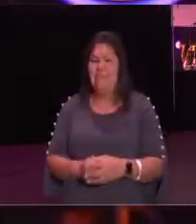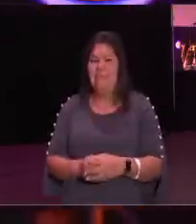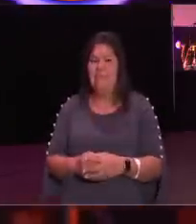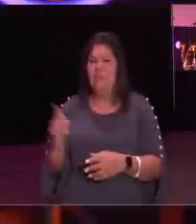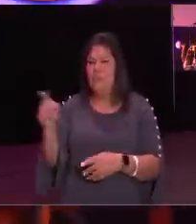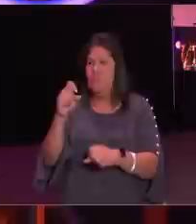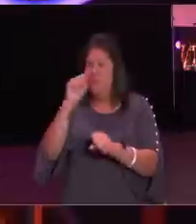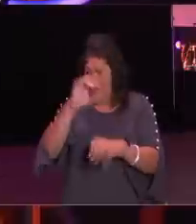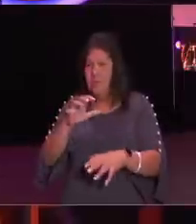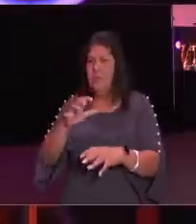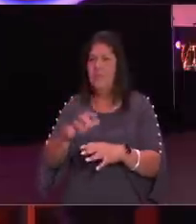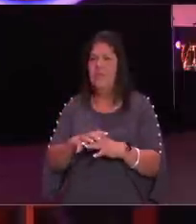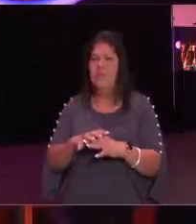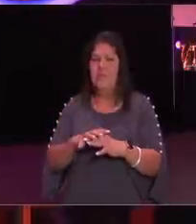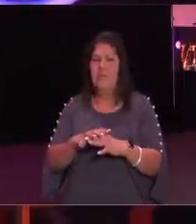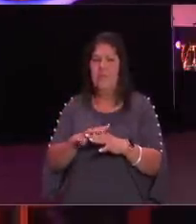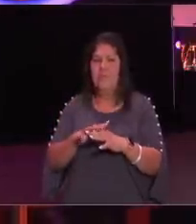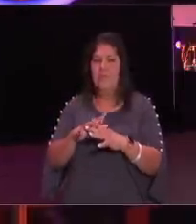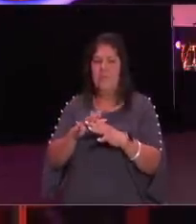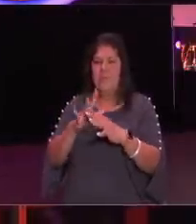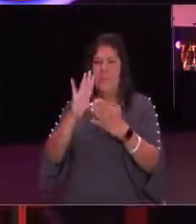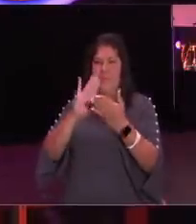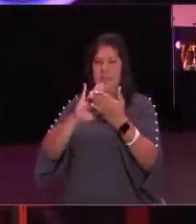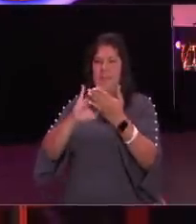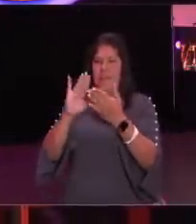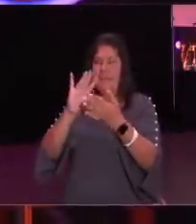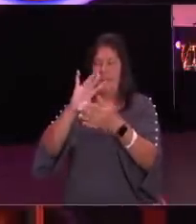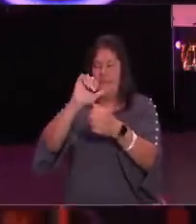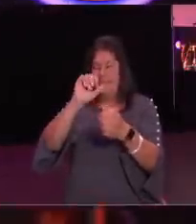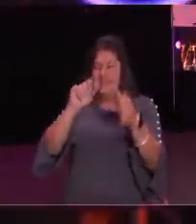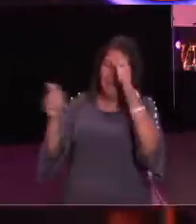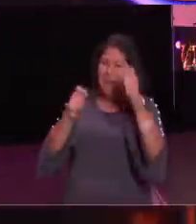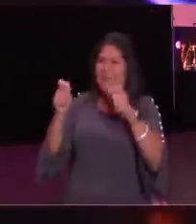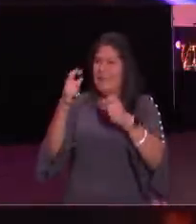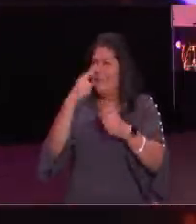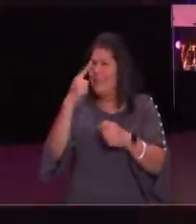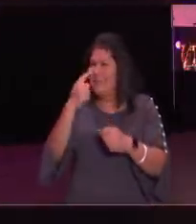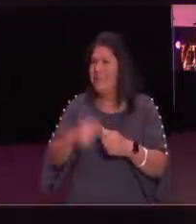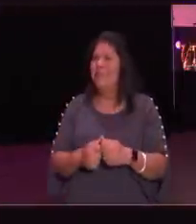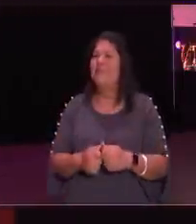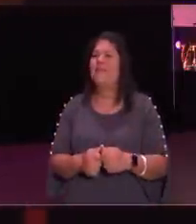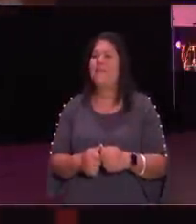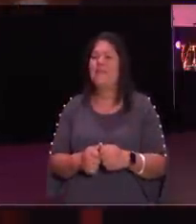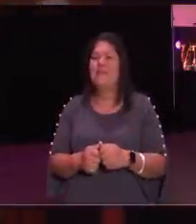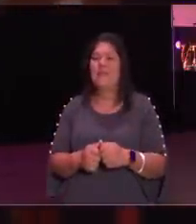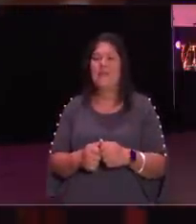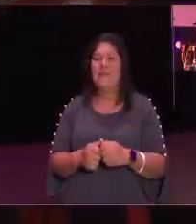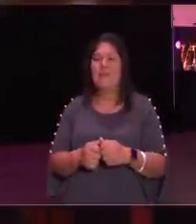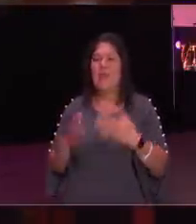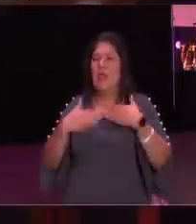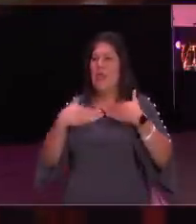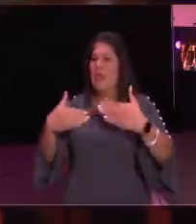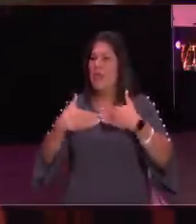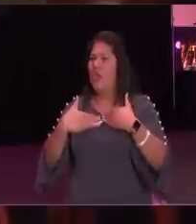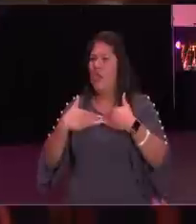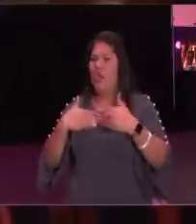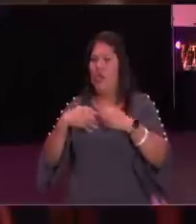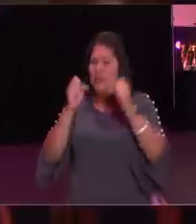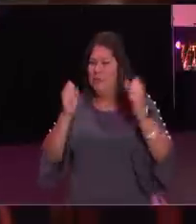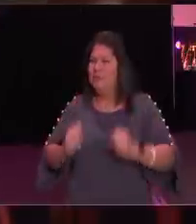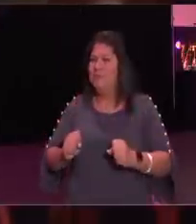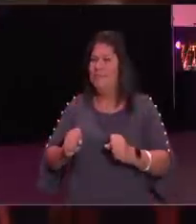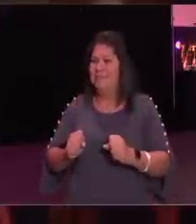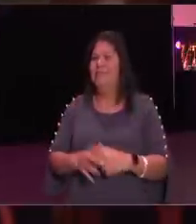When you sneeze, it resets your nostrils and your lungs and your